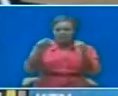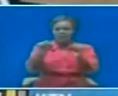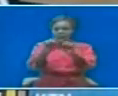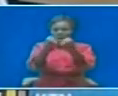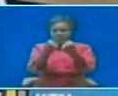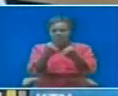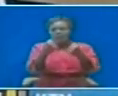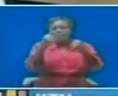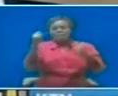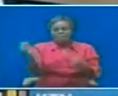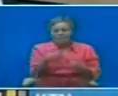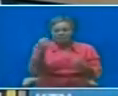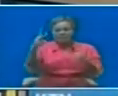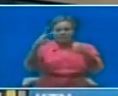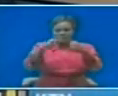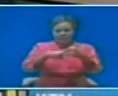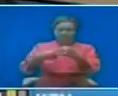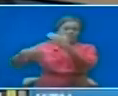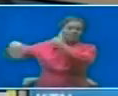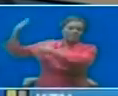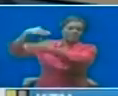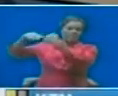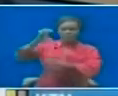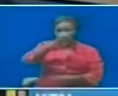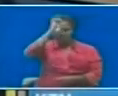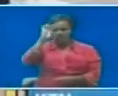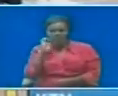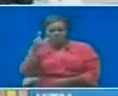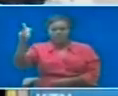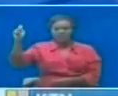to begin 7 months ago. Edith Kimani, KTN.